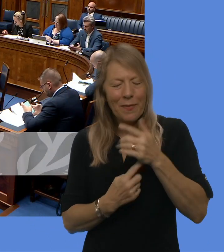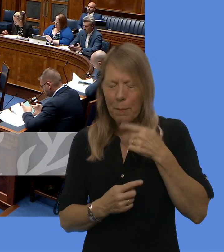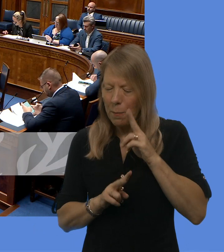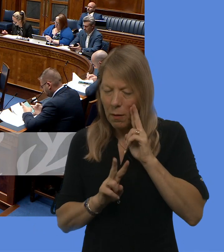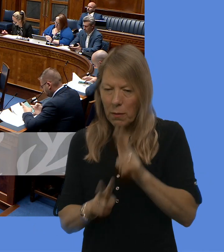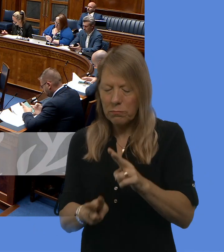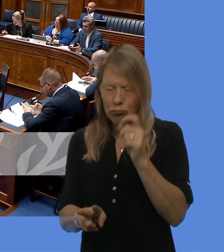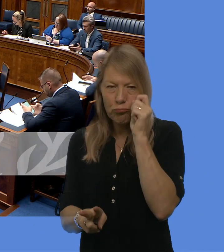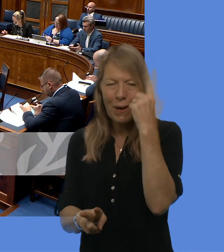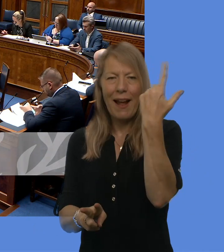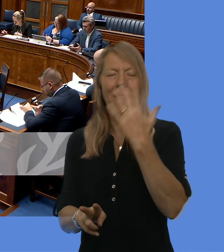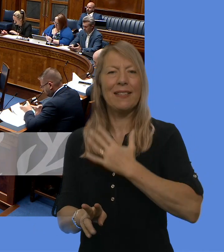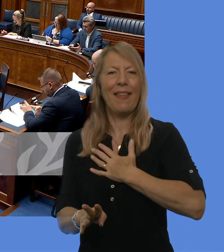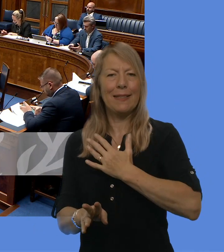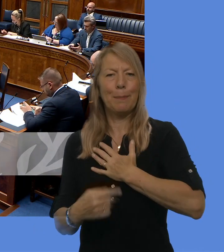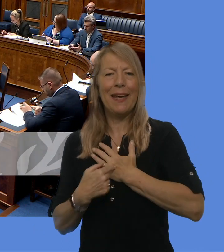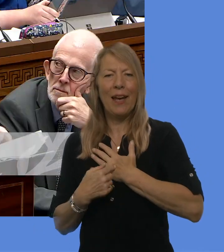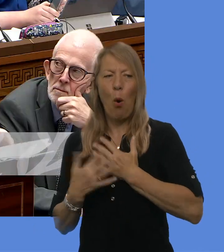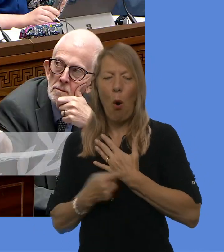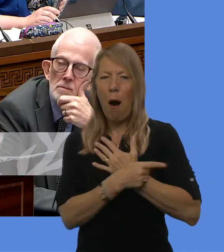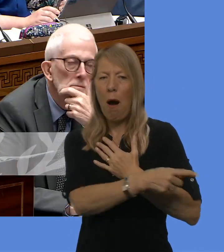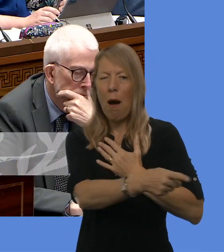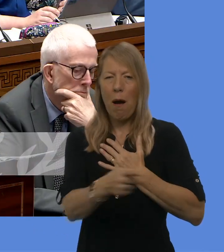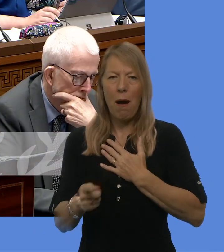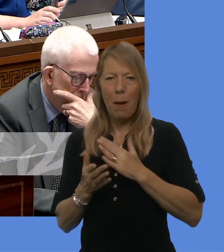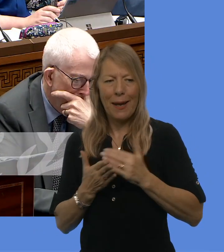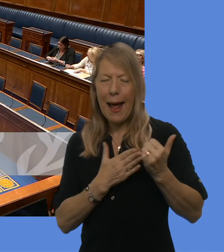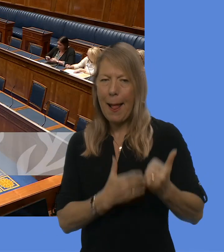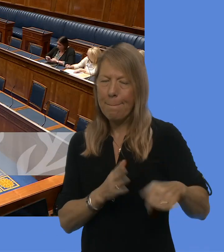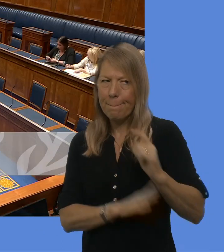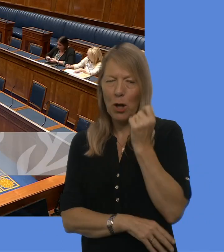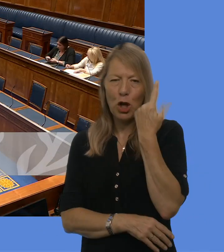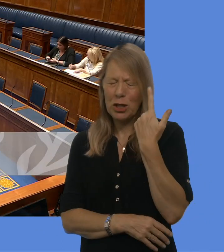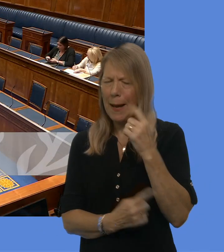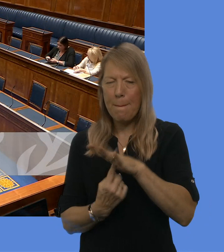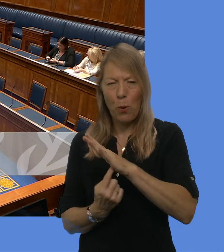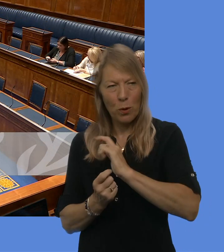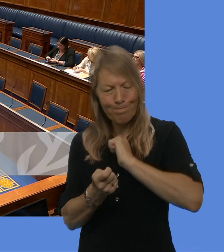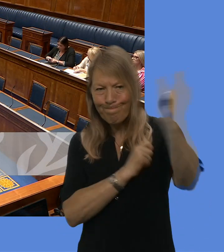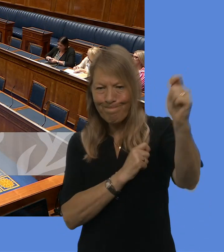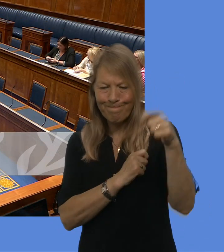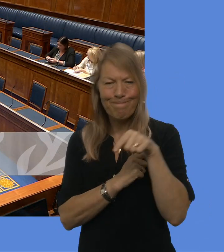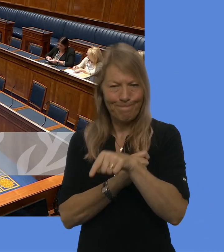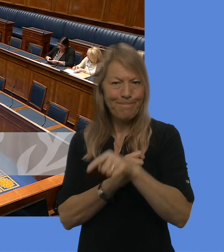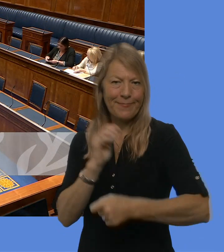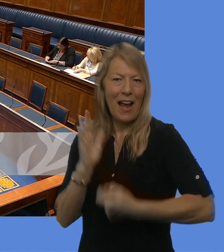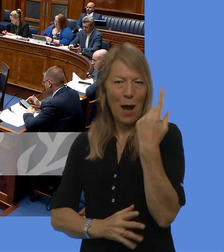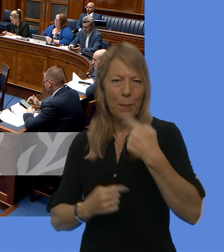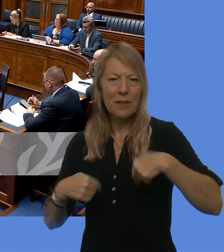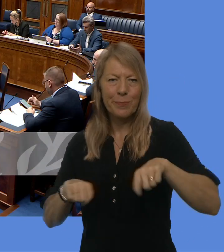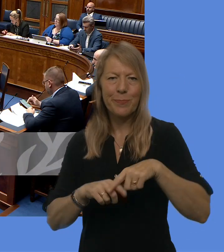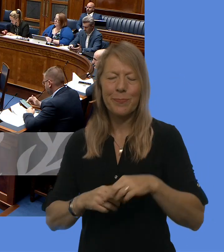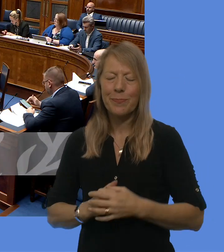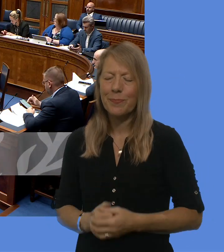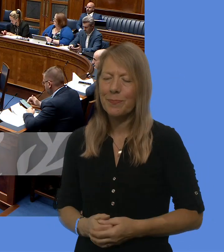therefore be more willing to report and make disclosure about this abuse. Matthew O'Toole. Thank you, Mr. Speaker. Question 3.